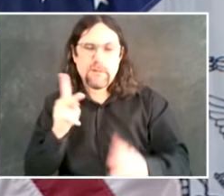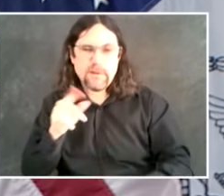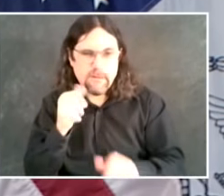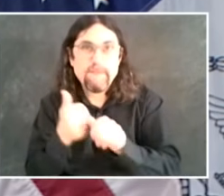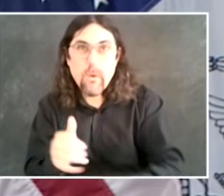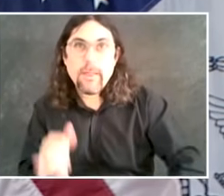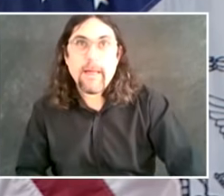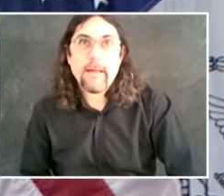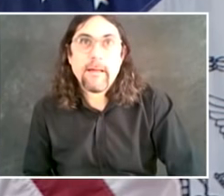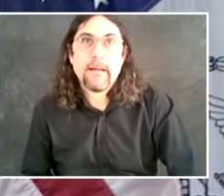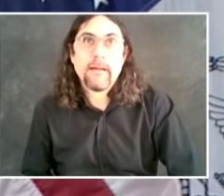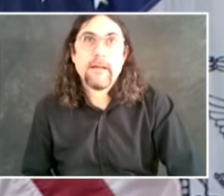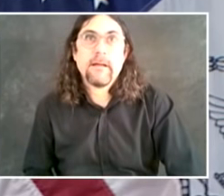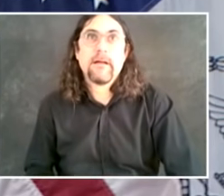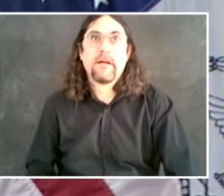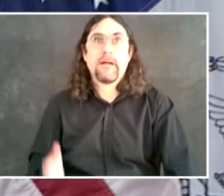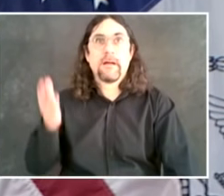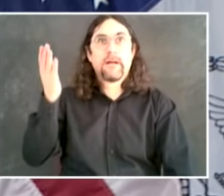He says,